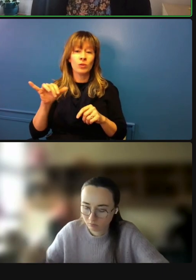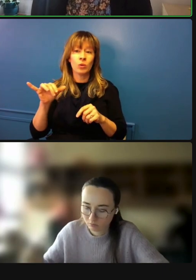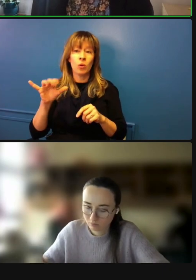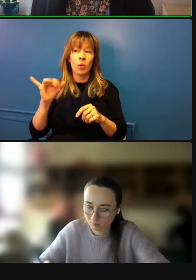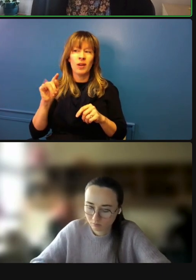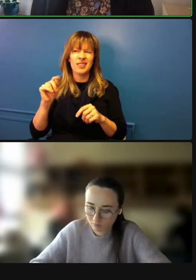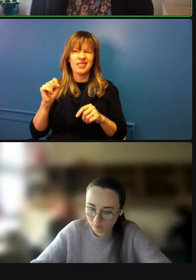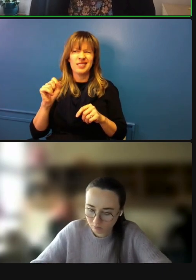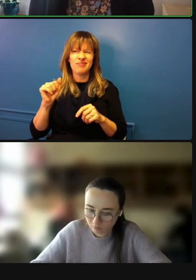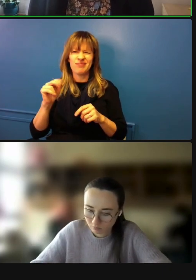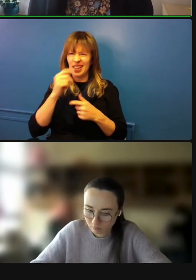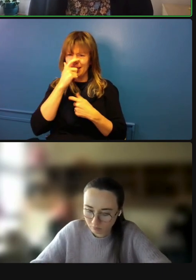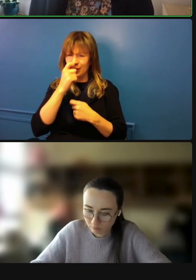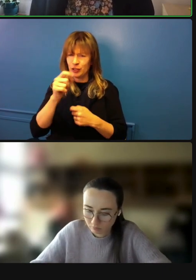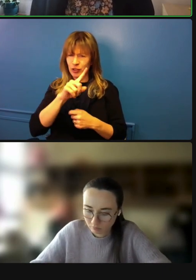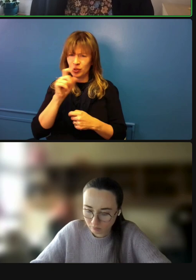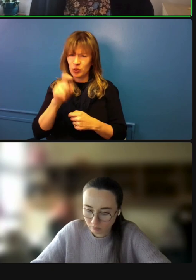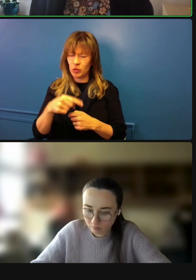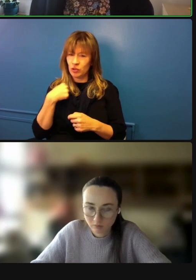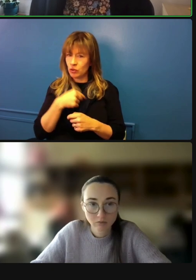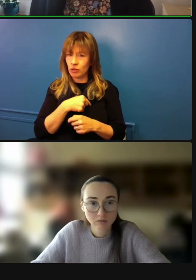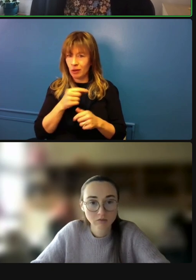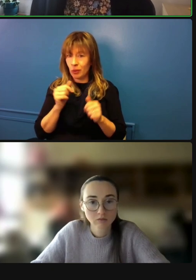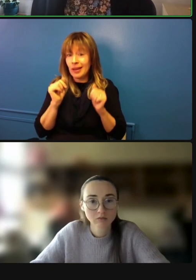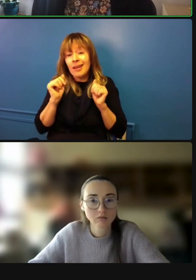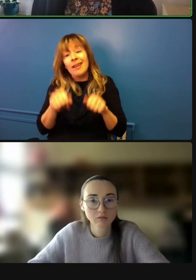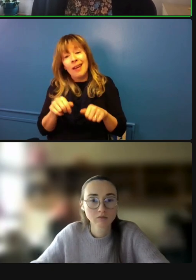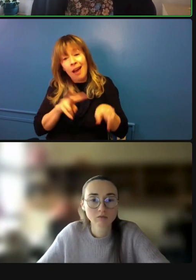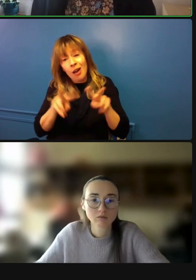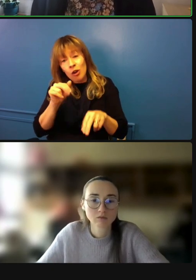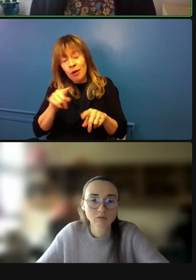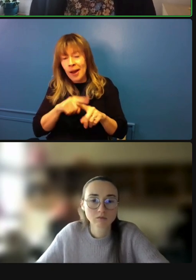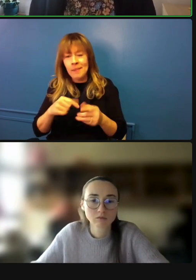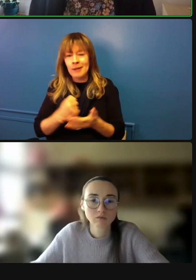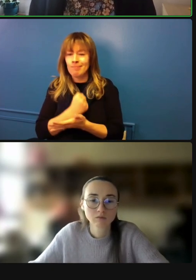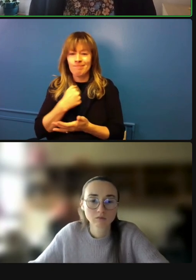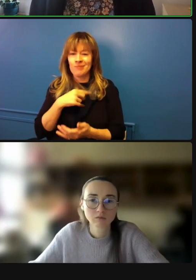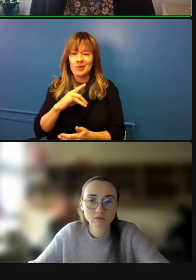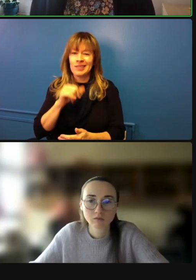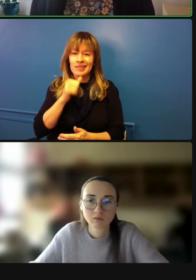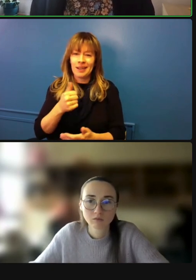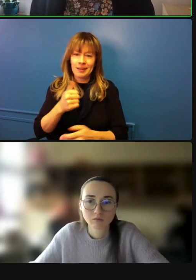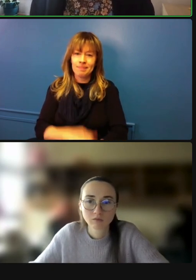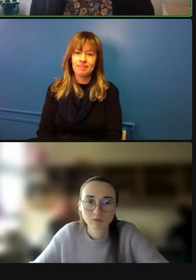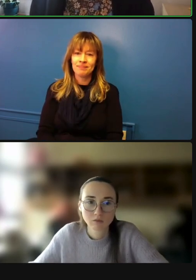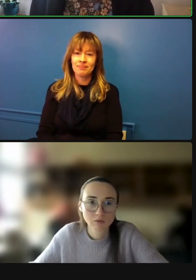it's an interesting question that we can look at. We did not, unfortunately.